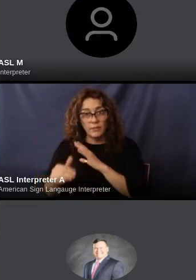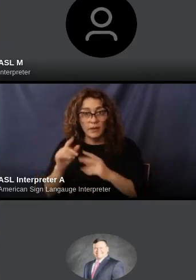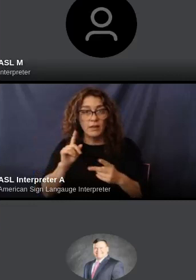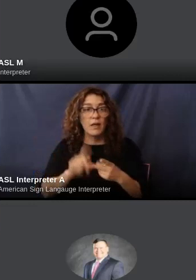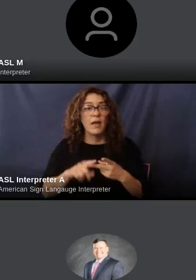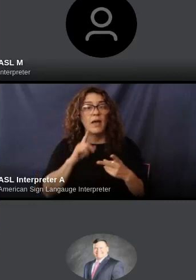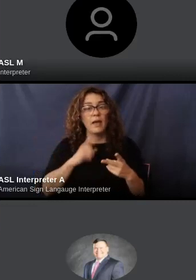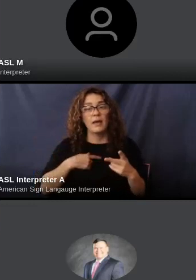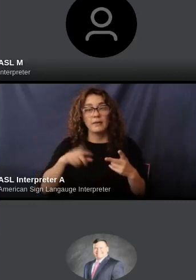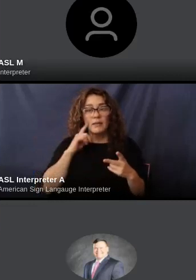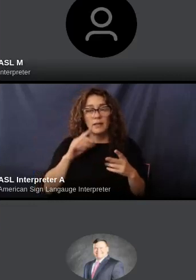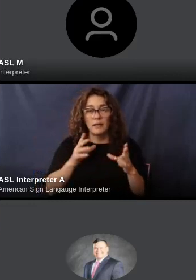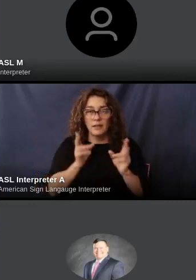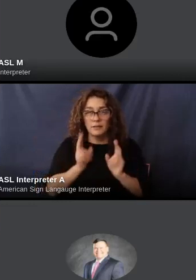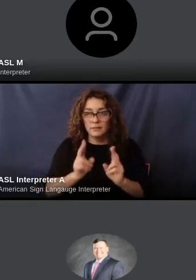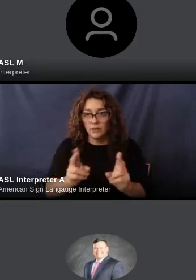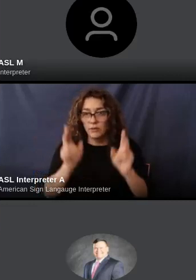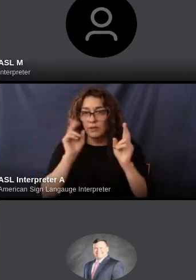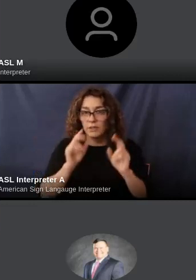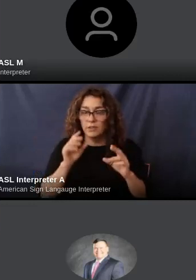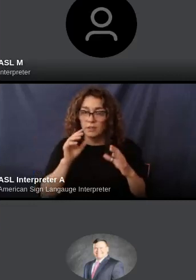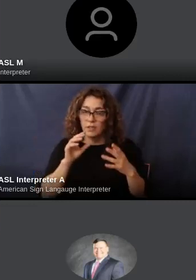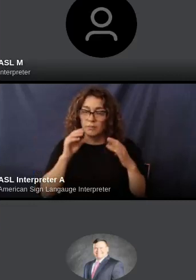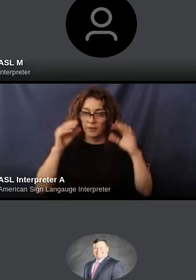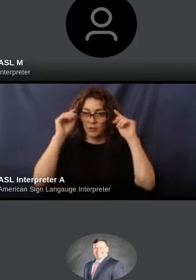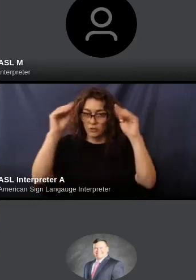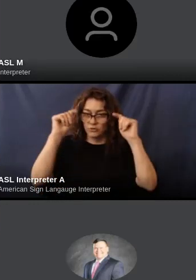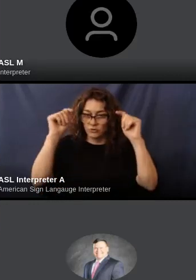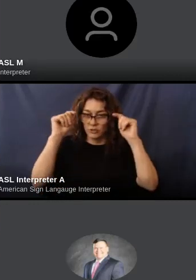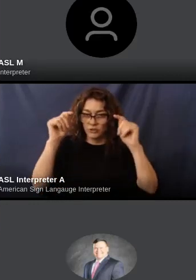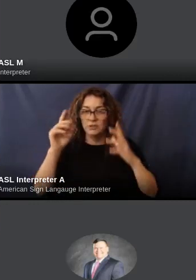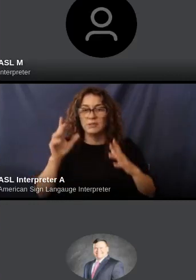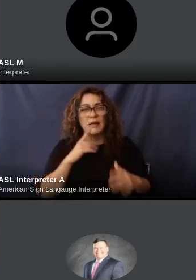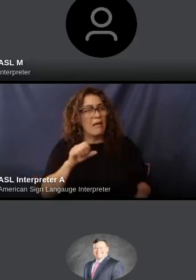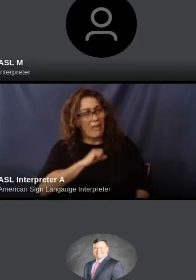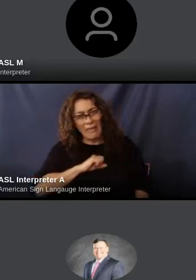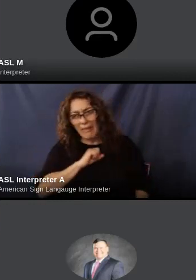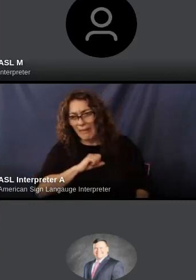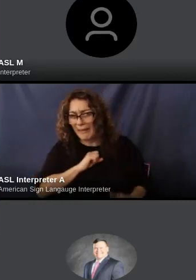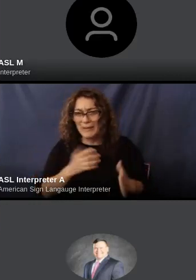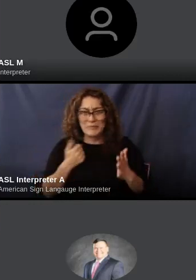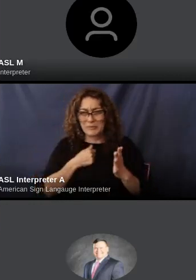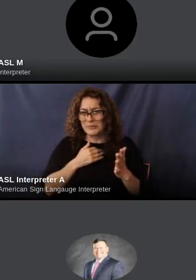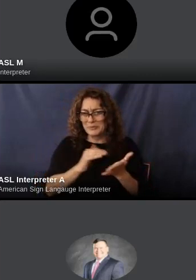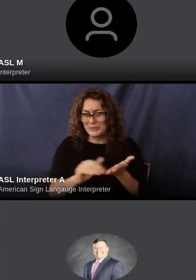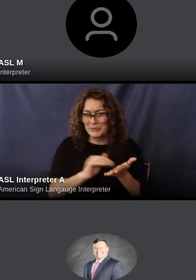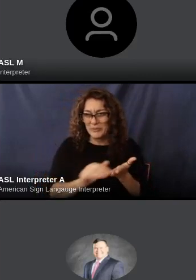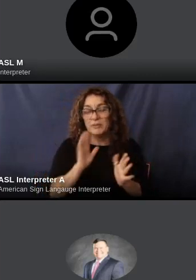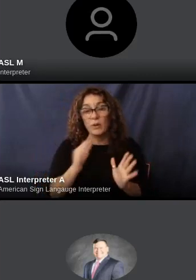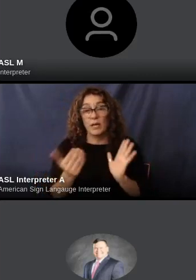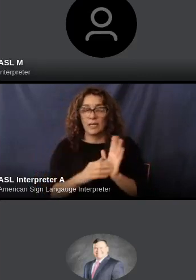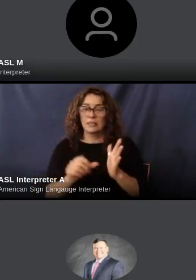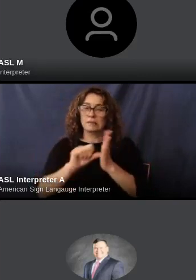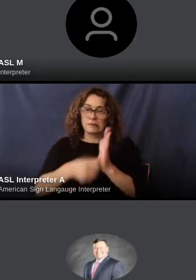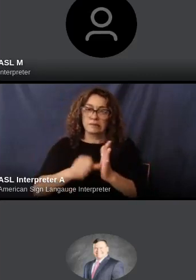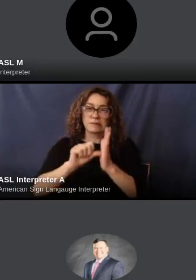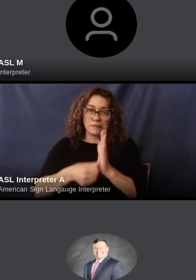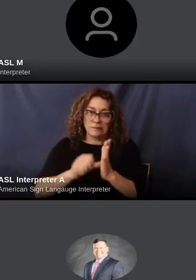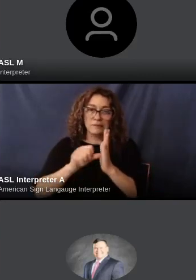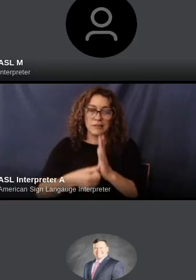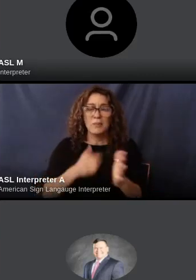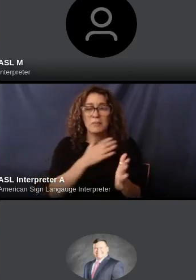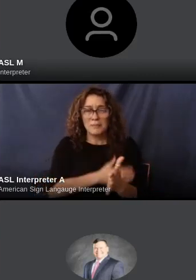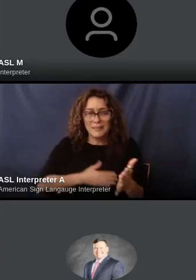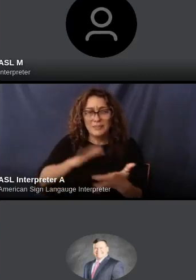And again, excuse me, I'm so sorry. I'm sure I sound like a broken record. Please, please, please reach out to your education